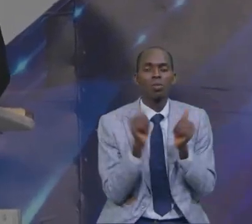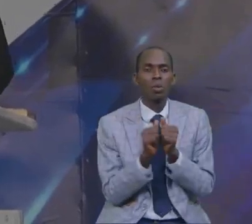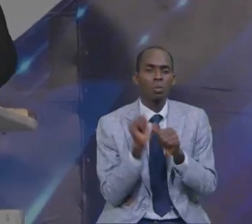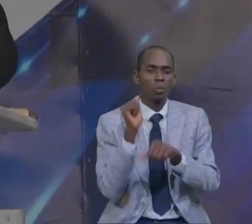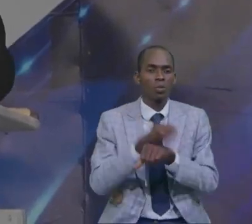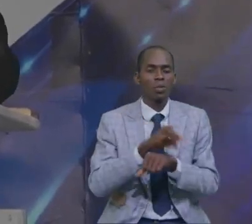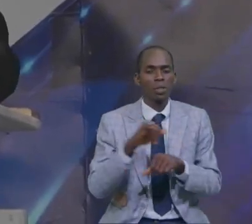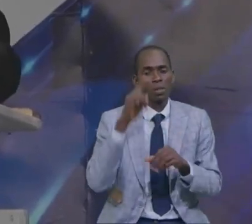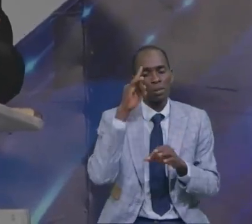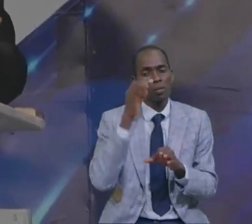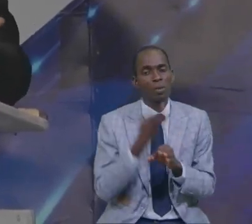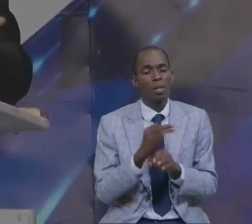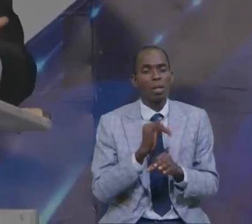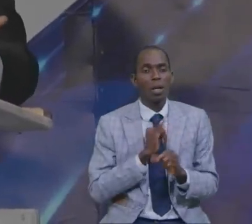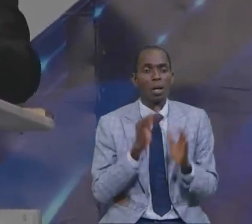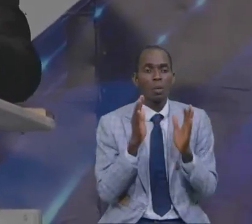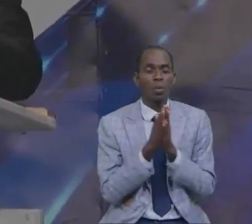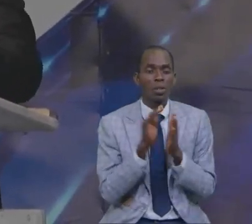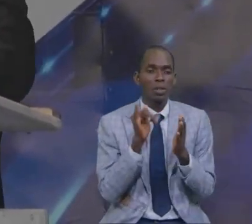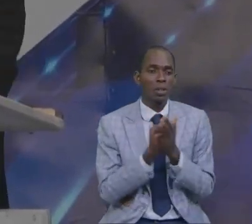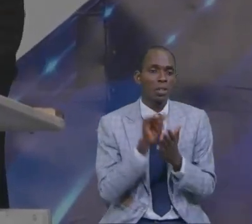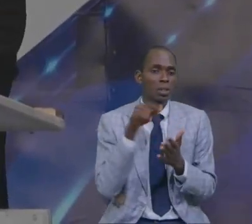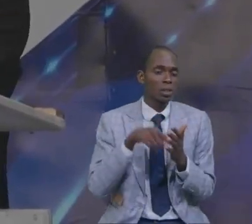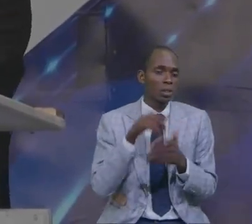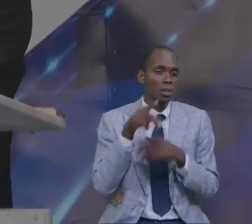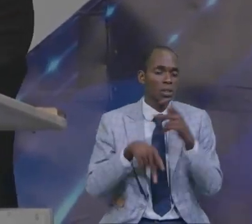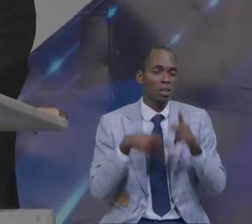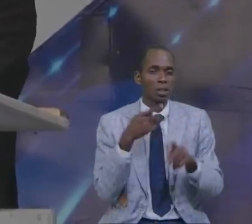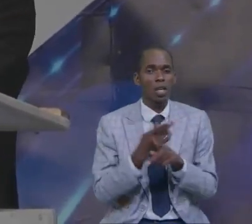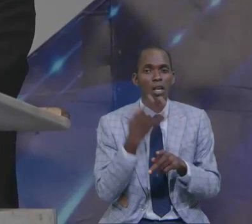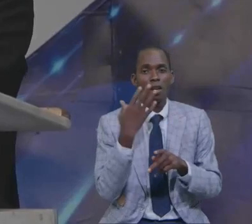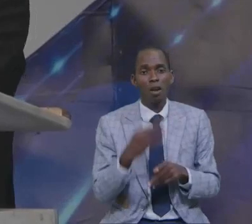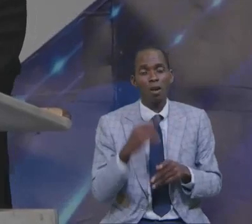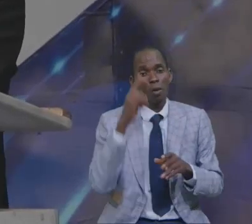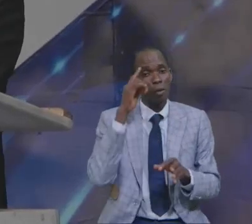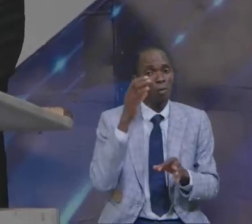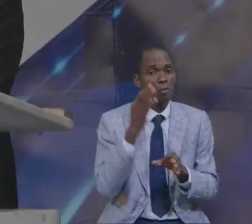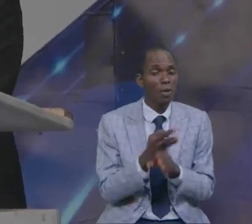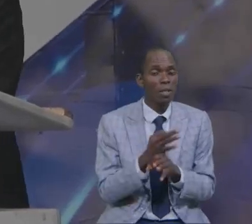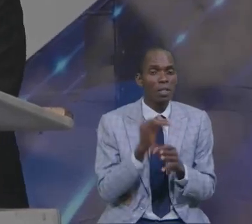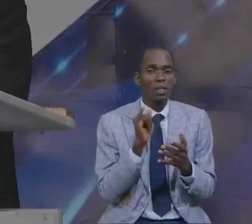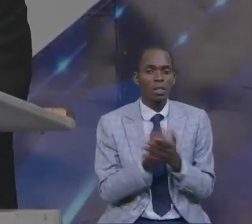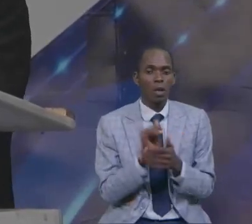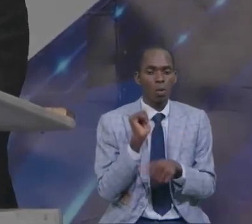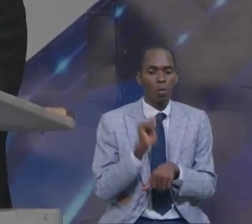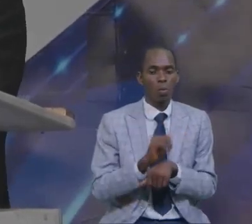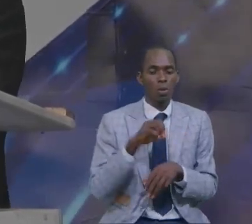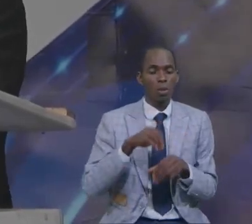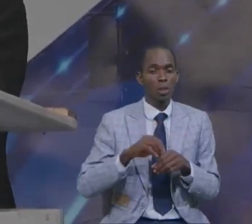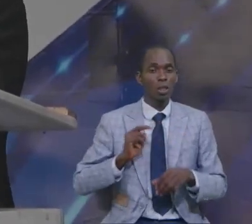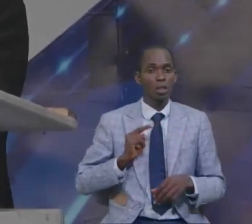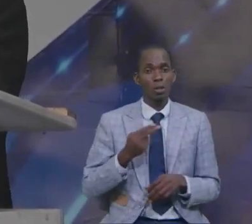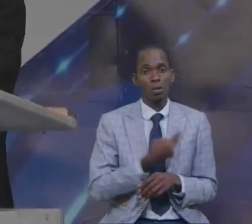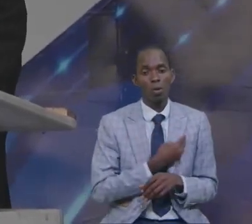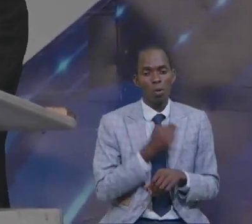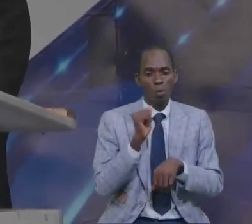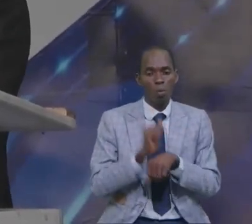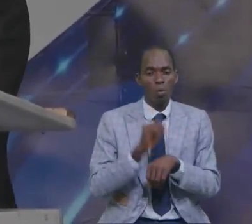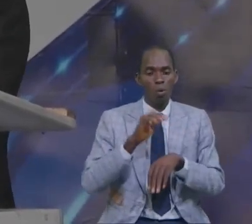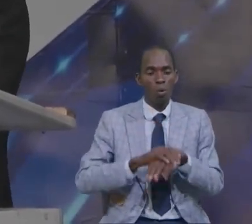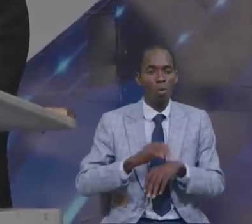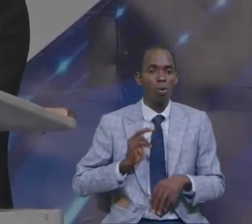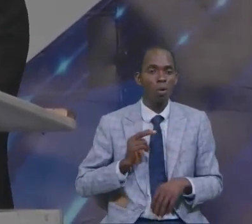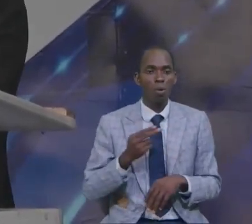us, works on us, and works through us and touches other lives,